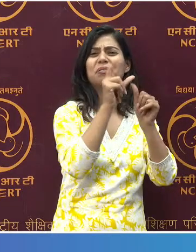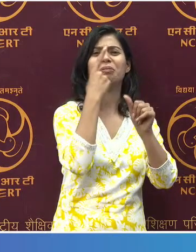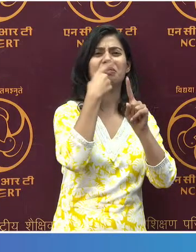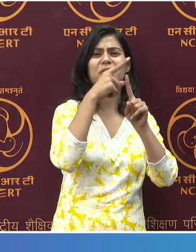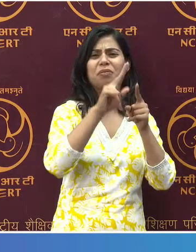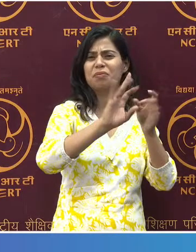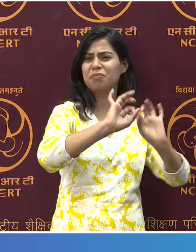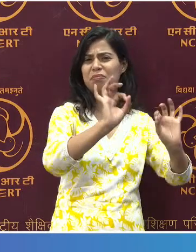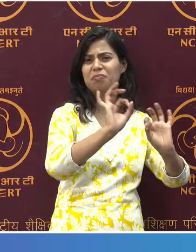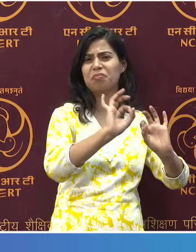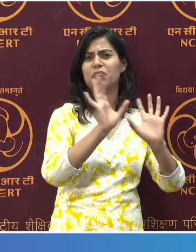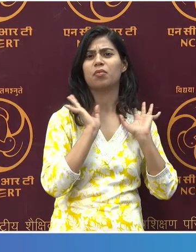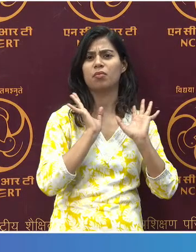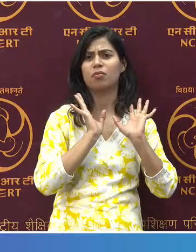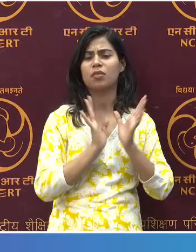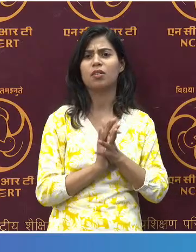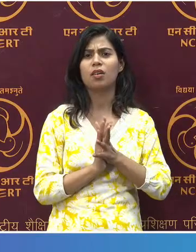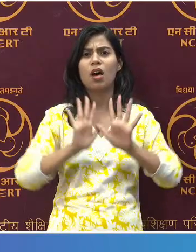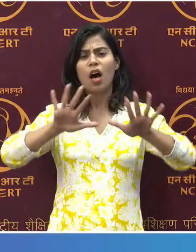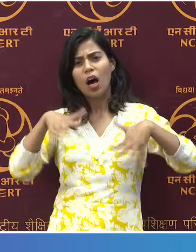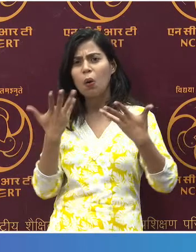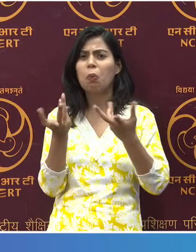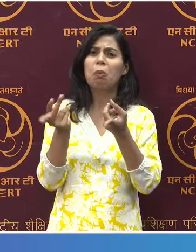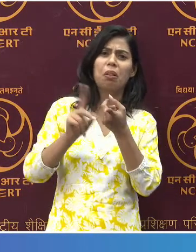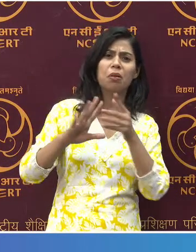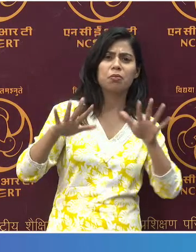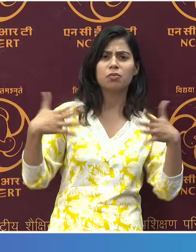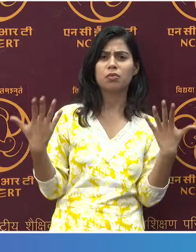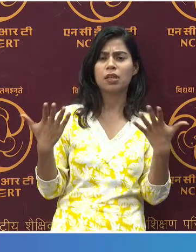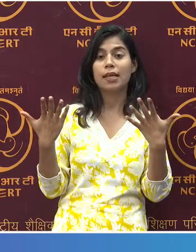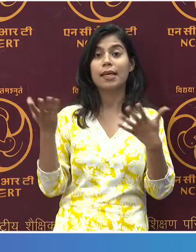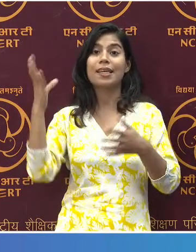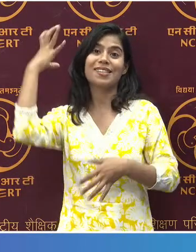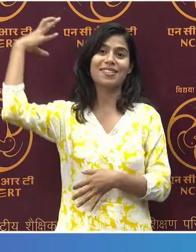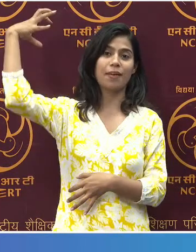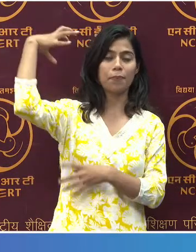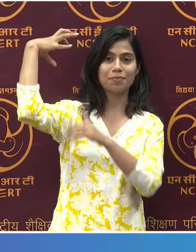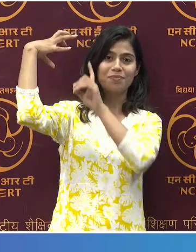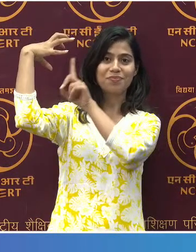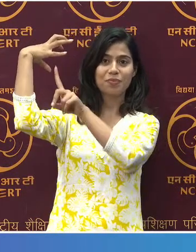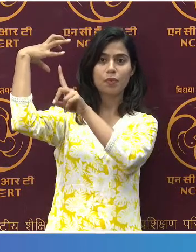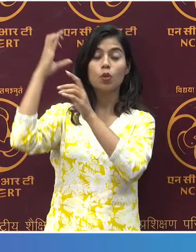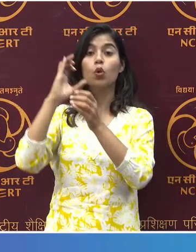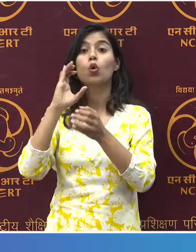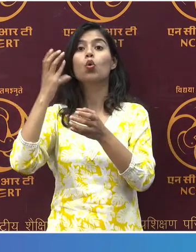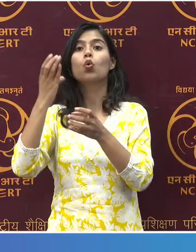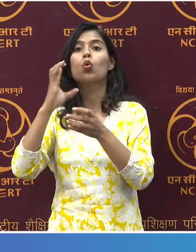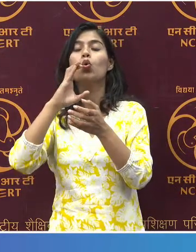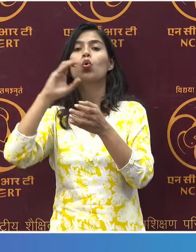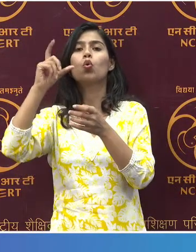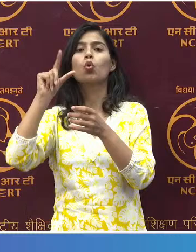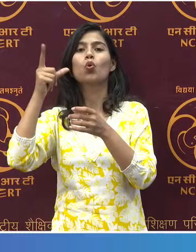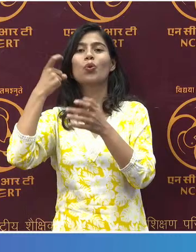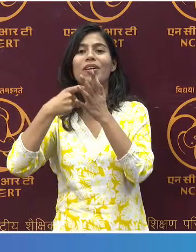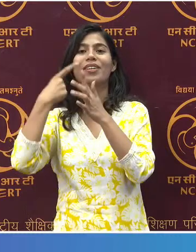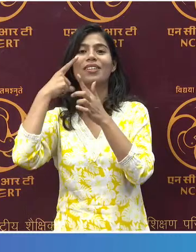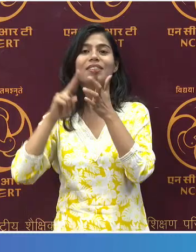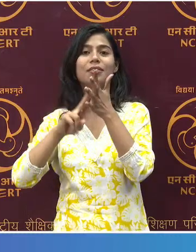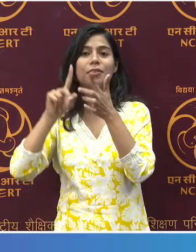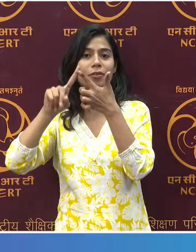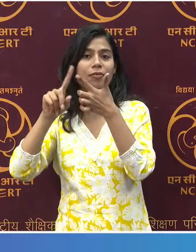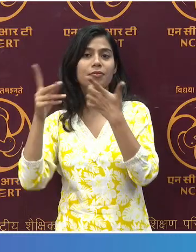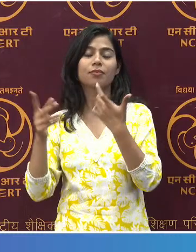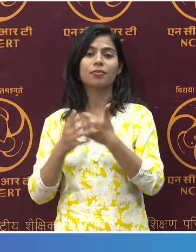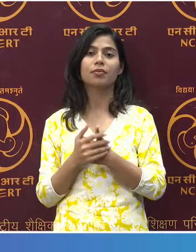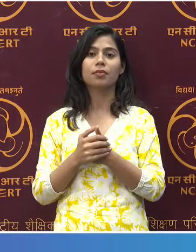presence of most reagents. However, in the presence of sunlight, chlorine is added to the hydrocarbon